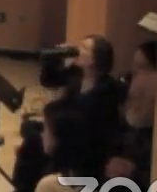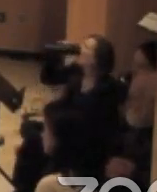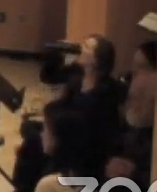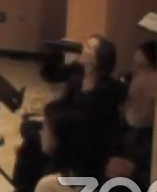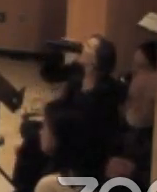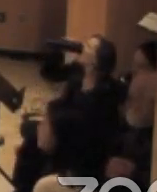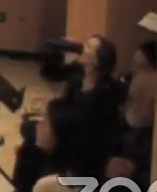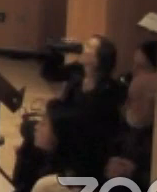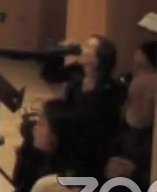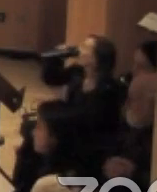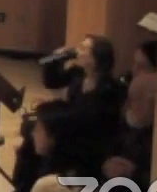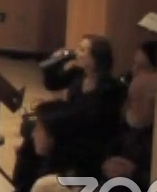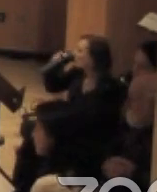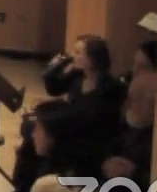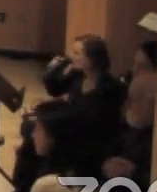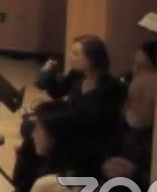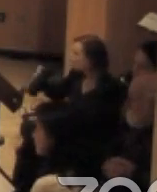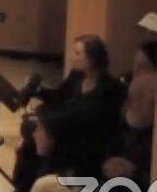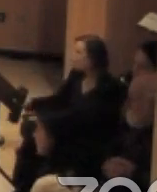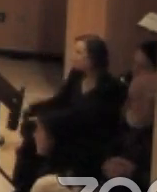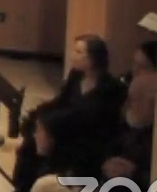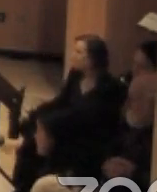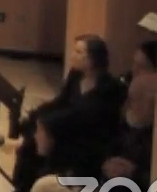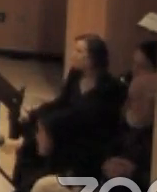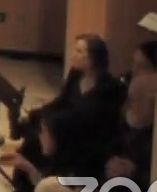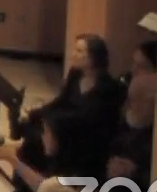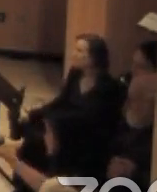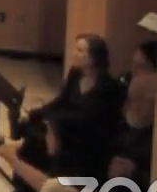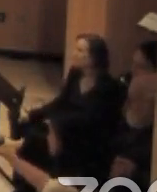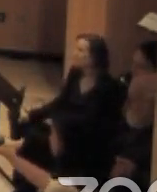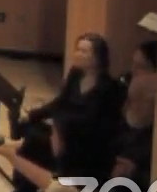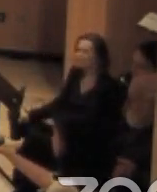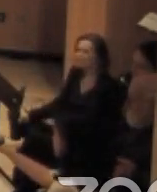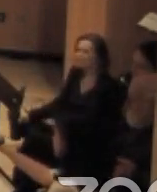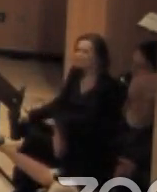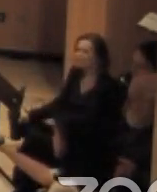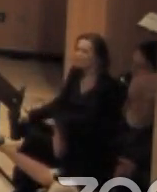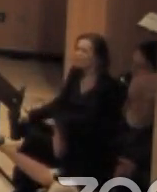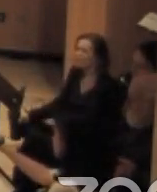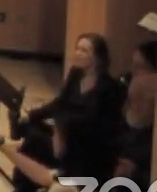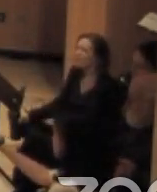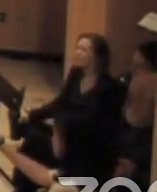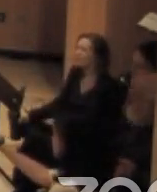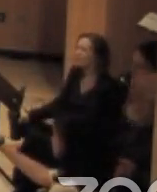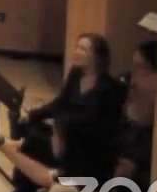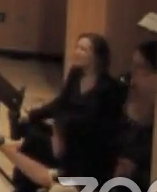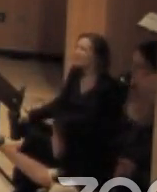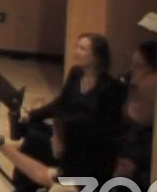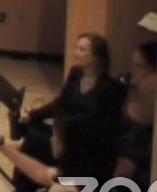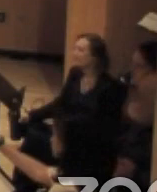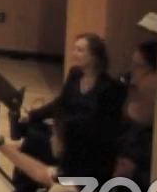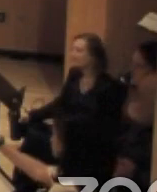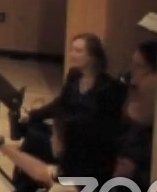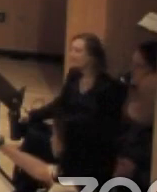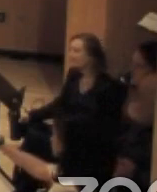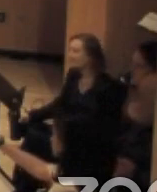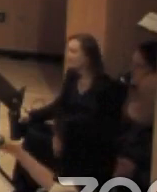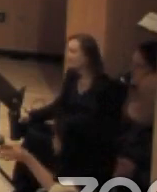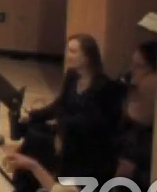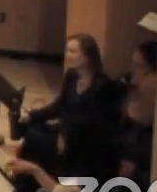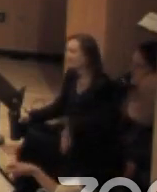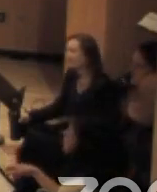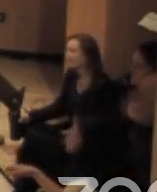out the window it's it's routine so I but but I yeah I stood there and then and then and then